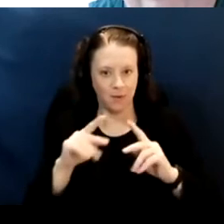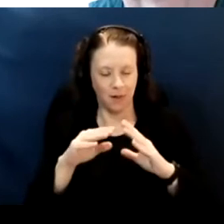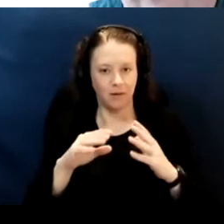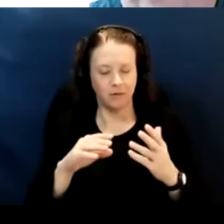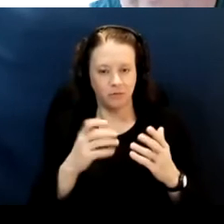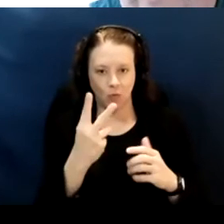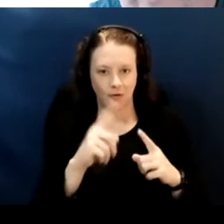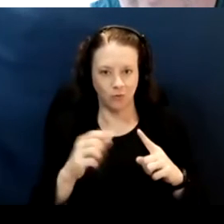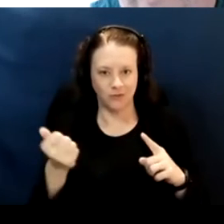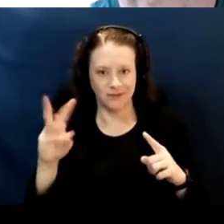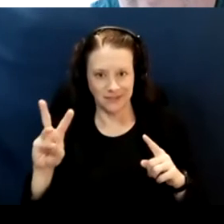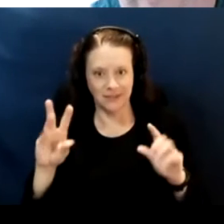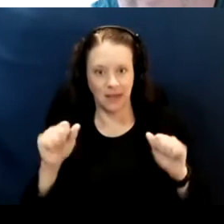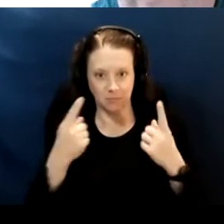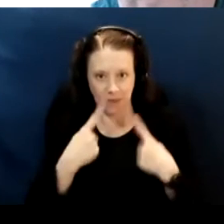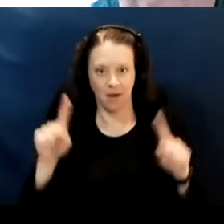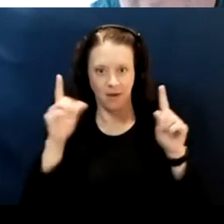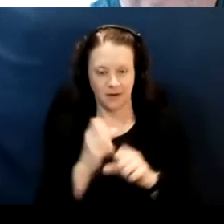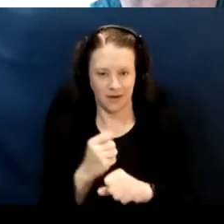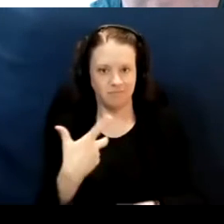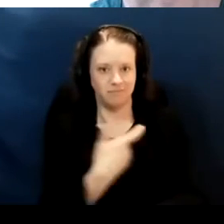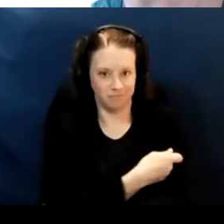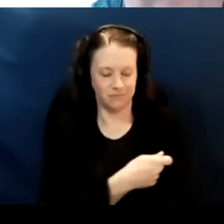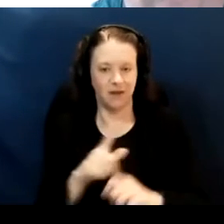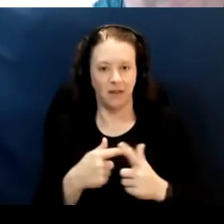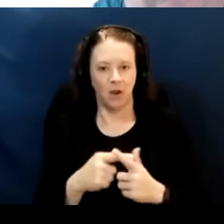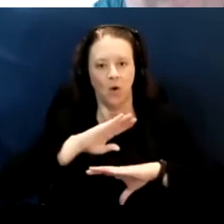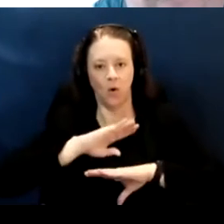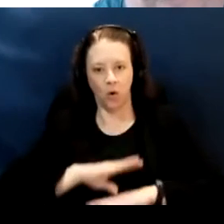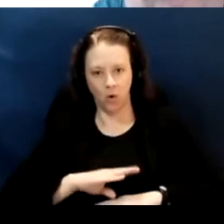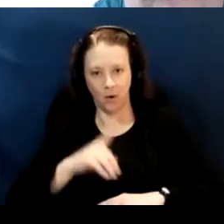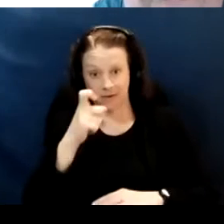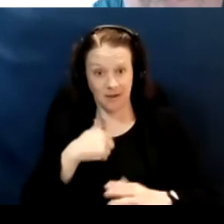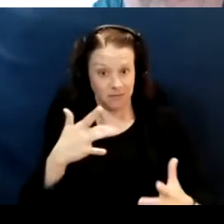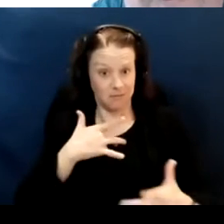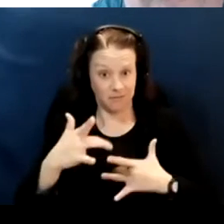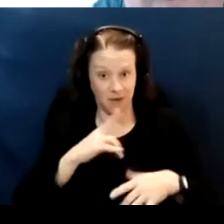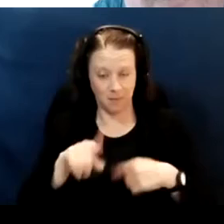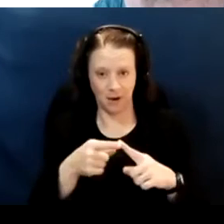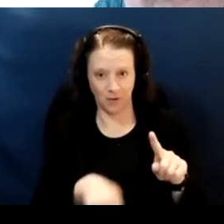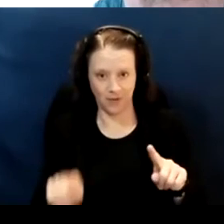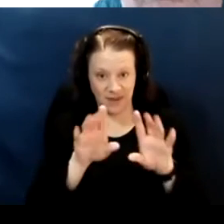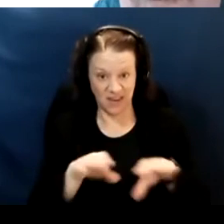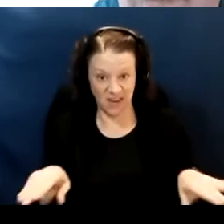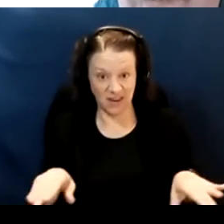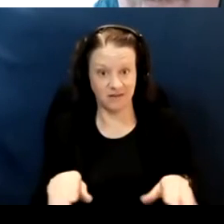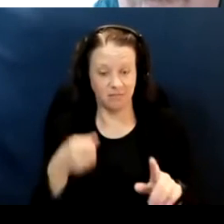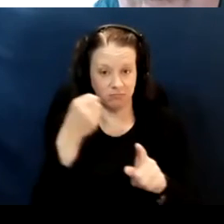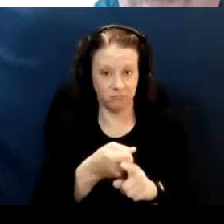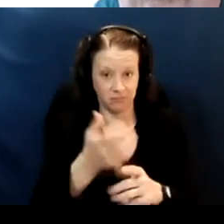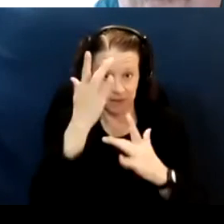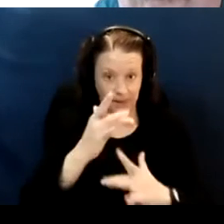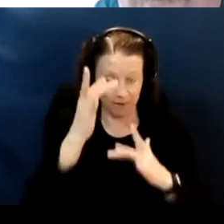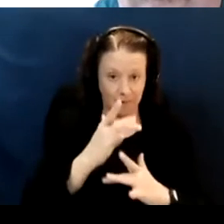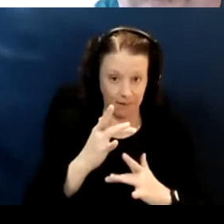that was a big relief, a sigh of relief, because I worried about the kids, you know, becoming ill and passing it either to their parents, because kids are still